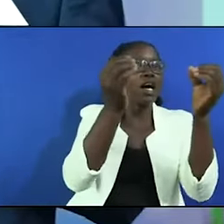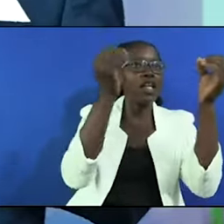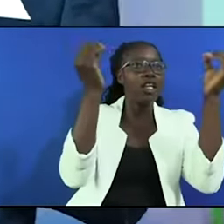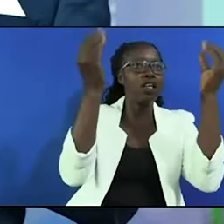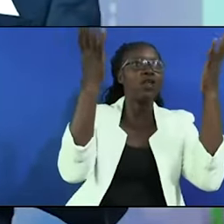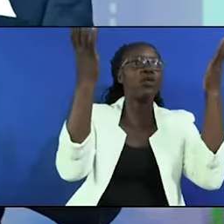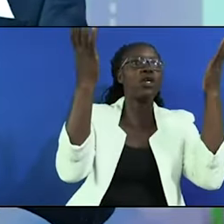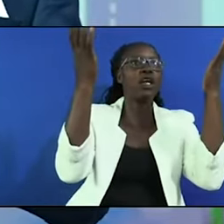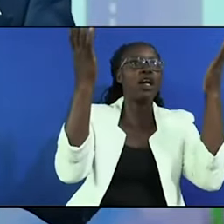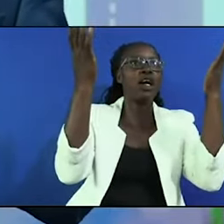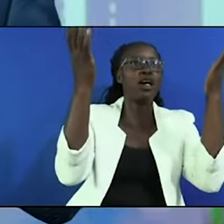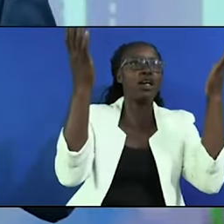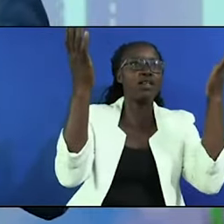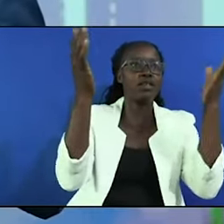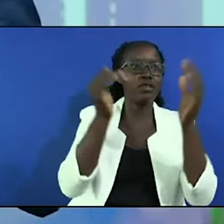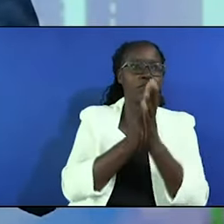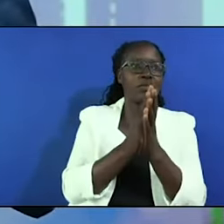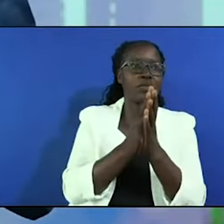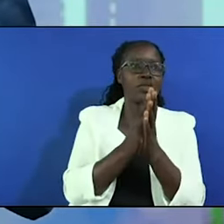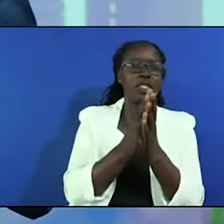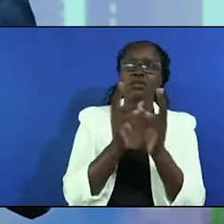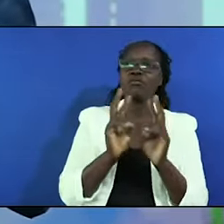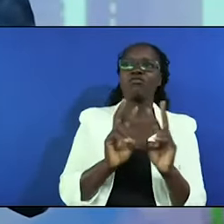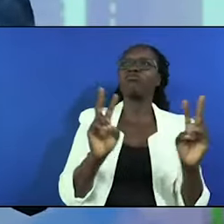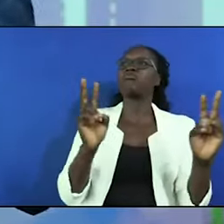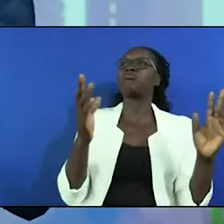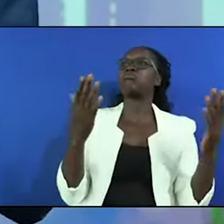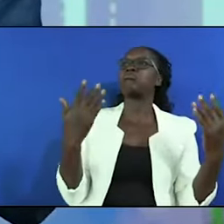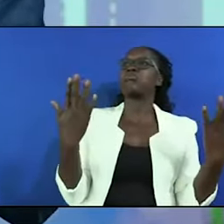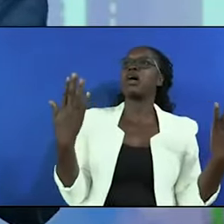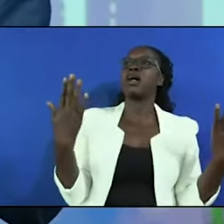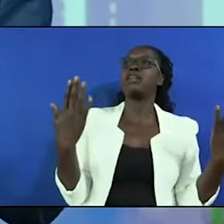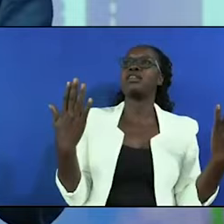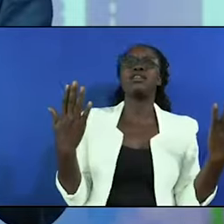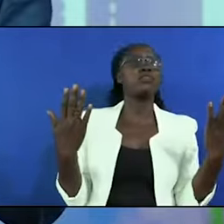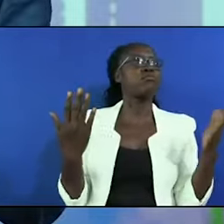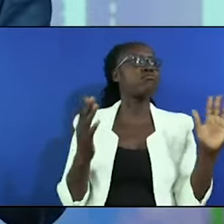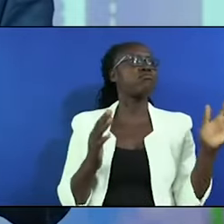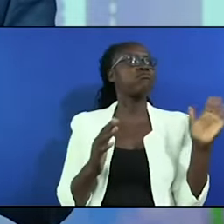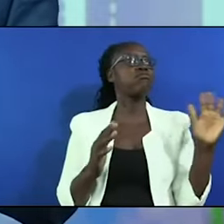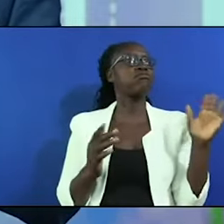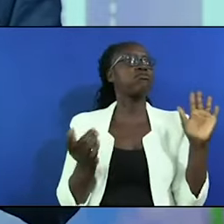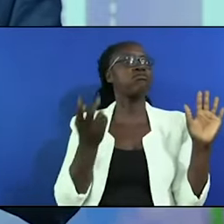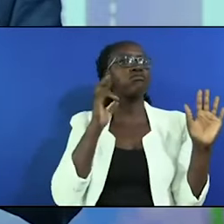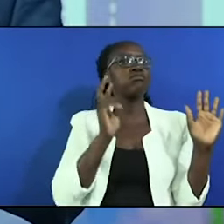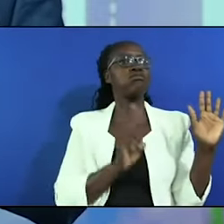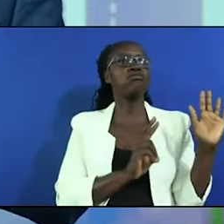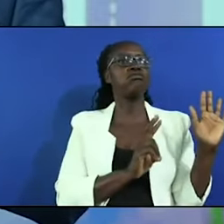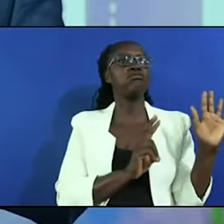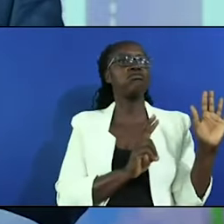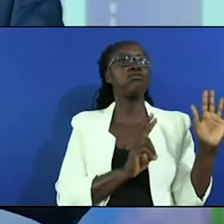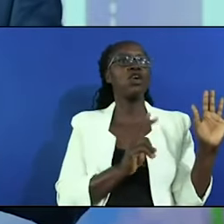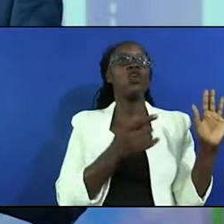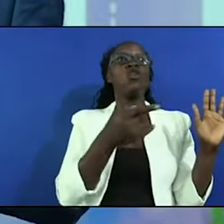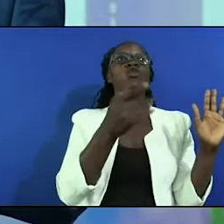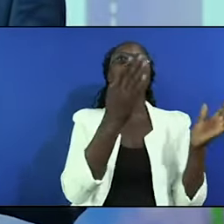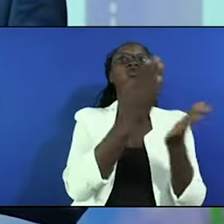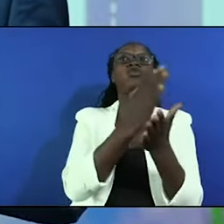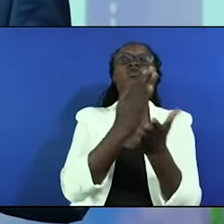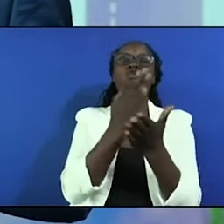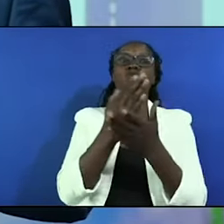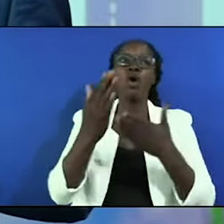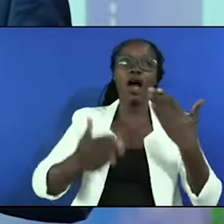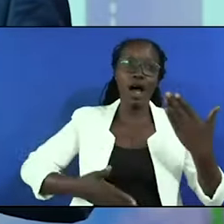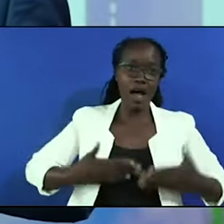Hallelujah. May I see by the wave of the hand that you are indeed